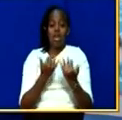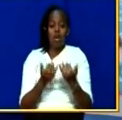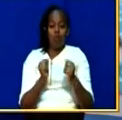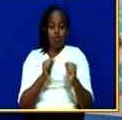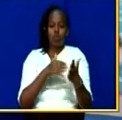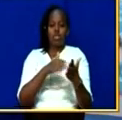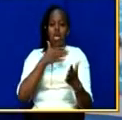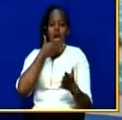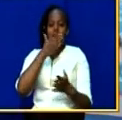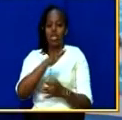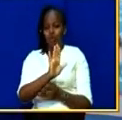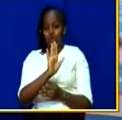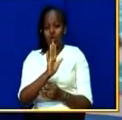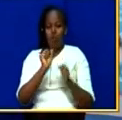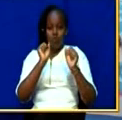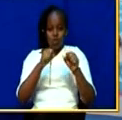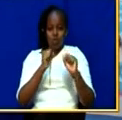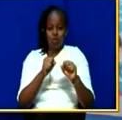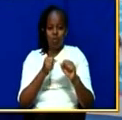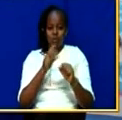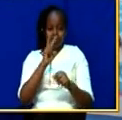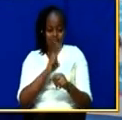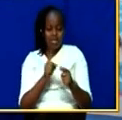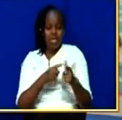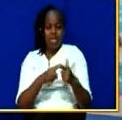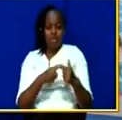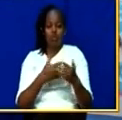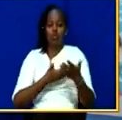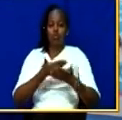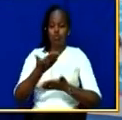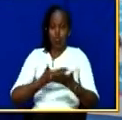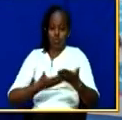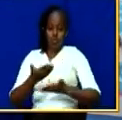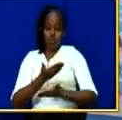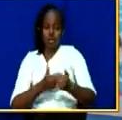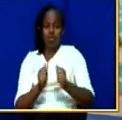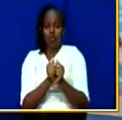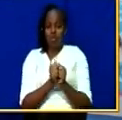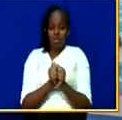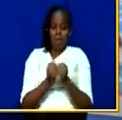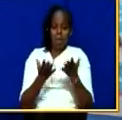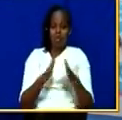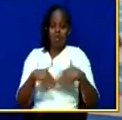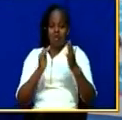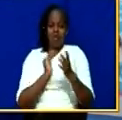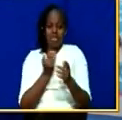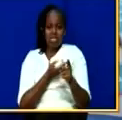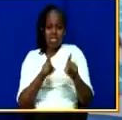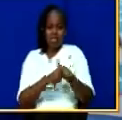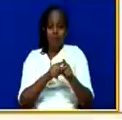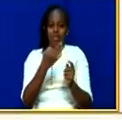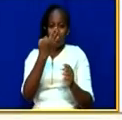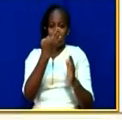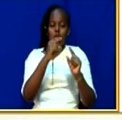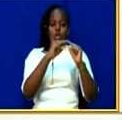the answers there. We'll be able to look at them. What is a food crop? Maybe they can also give us the 3 categories